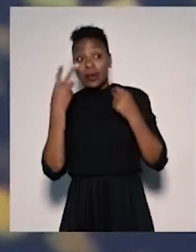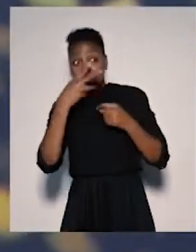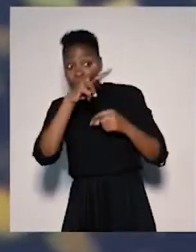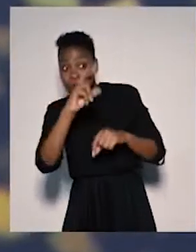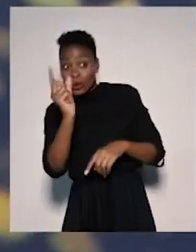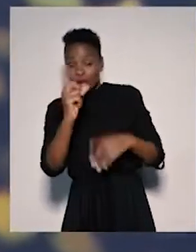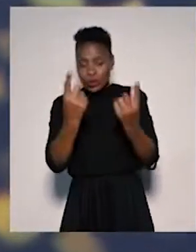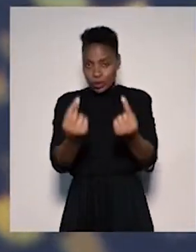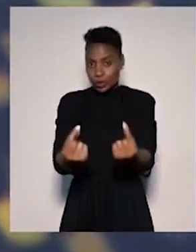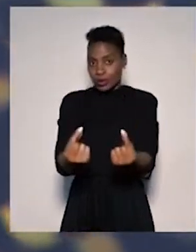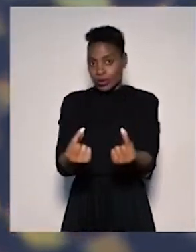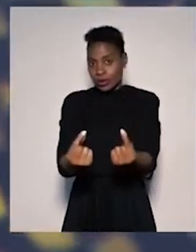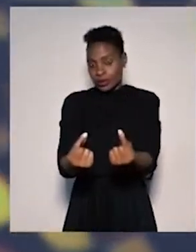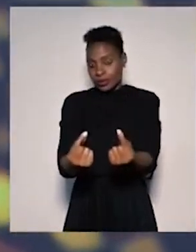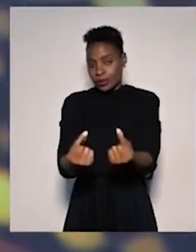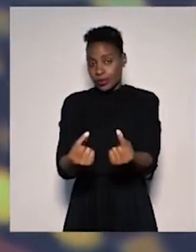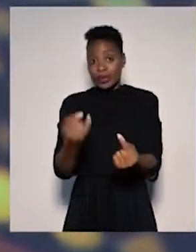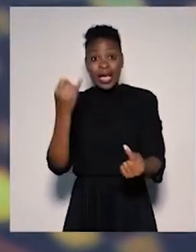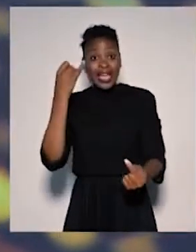did?